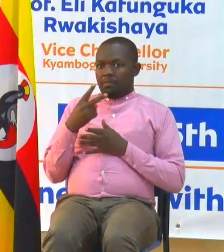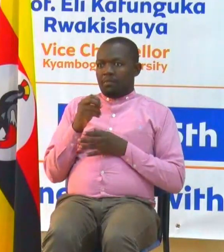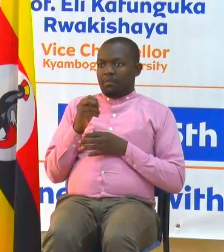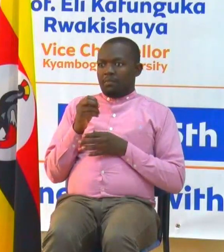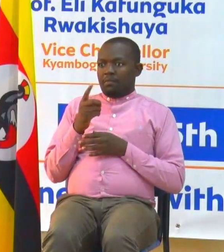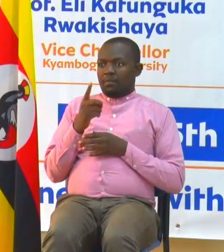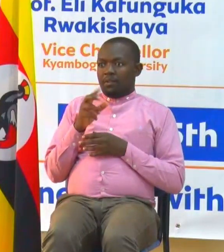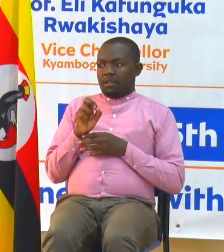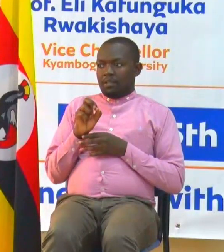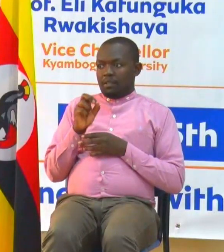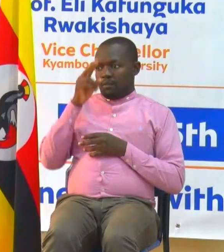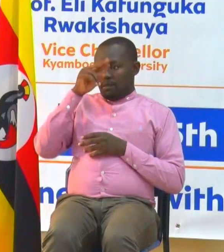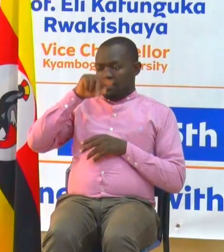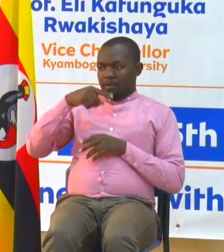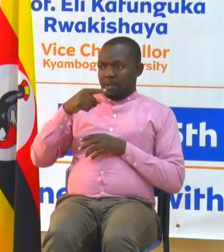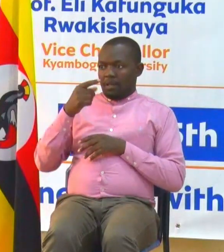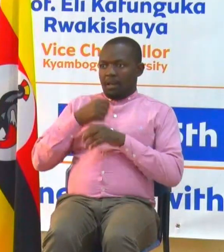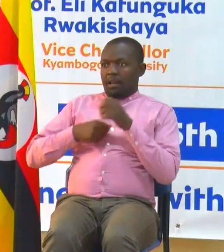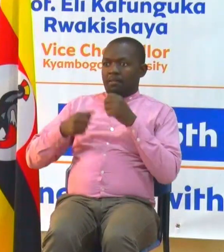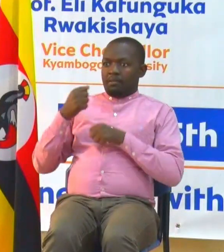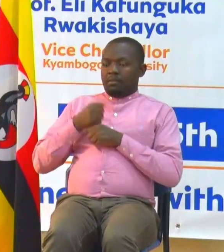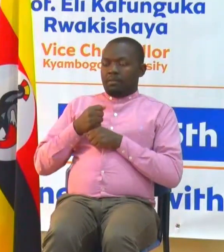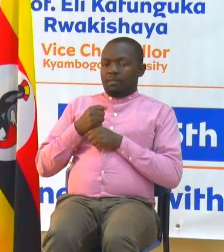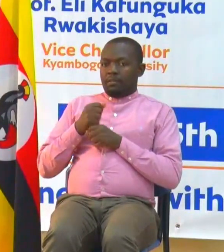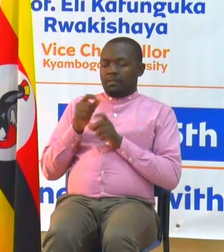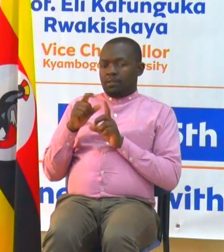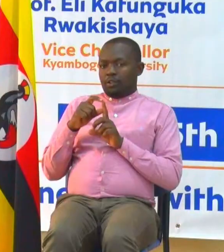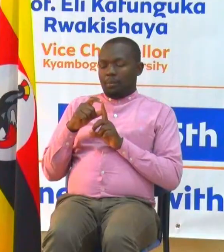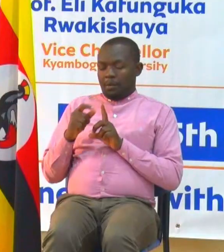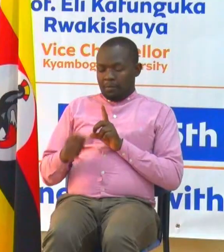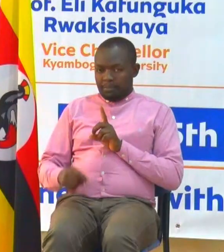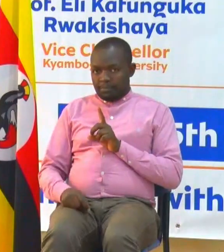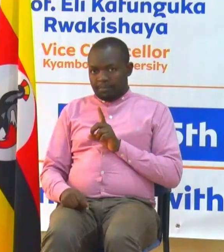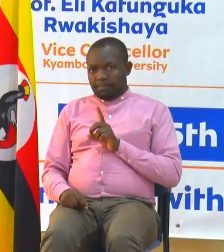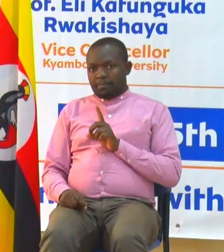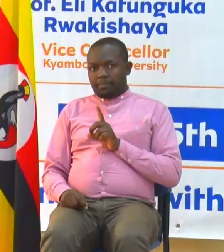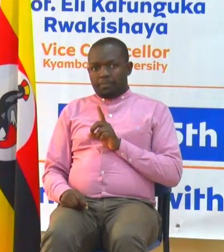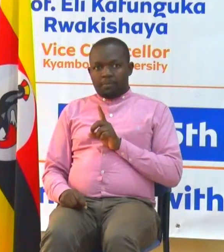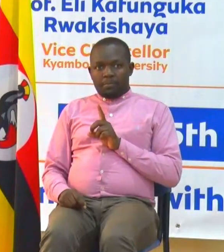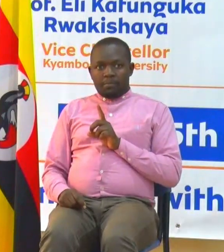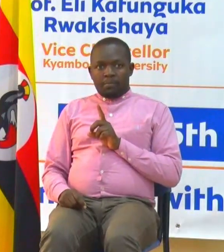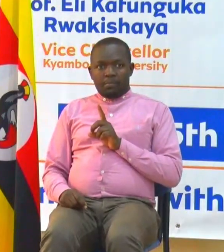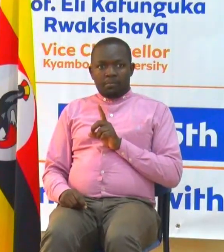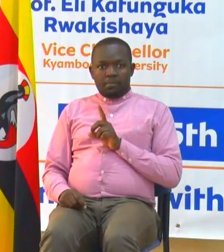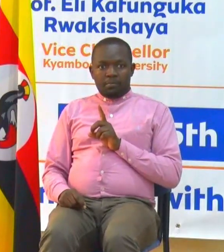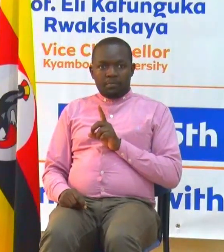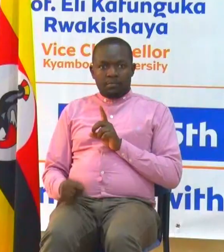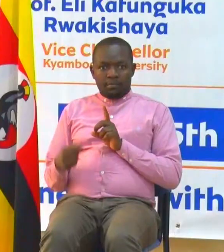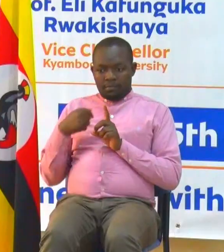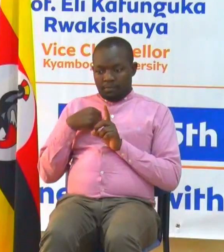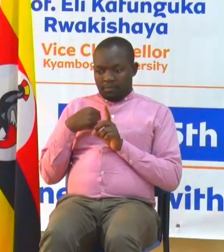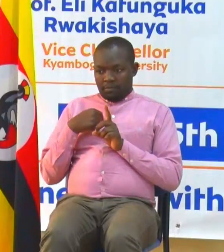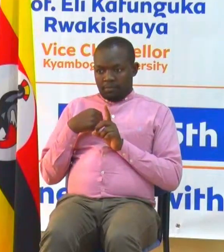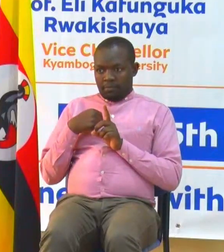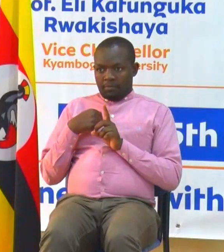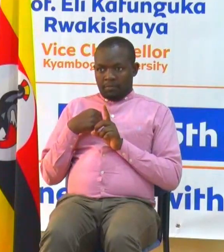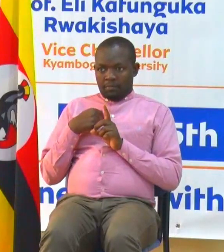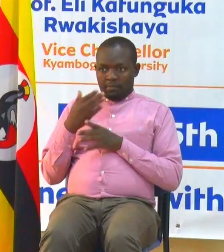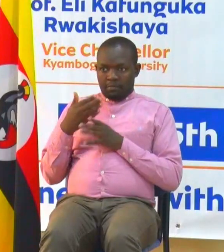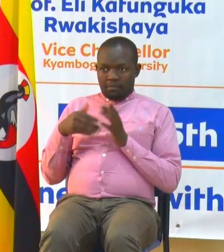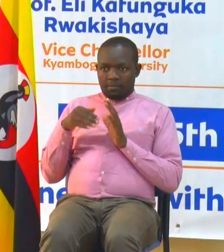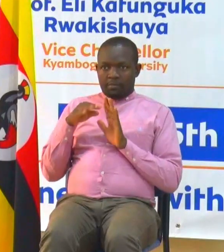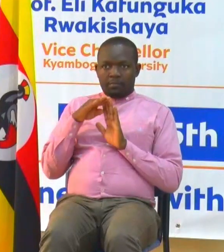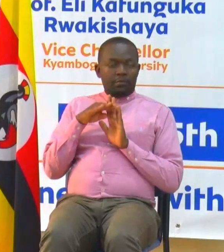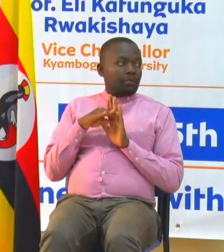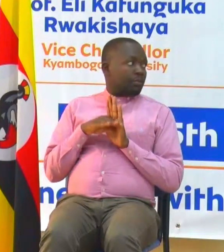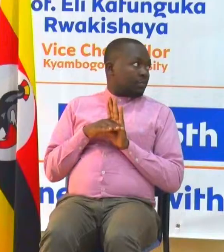in December. And I was part of an opportunity finance program at